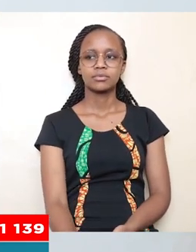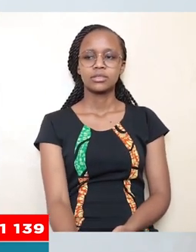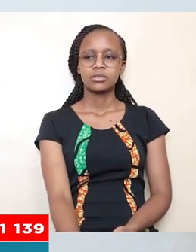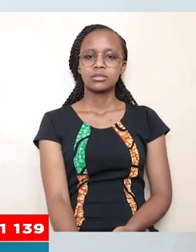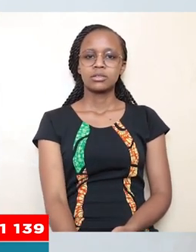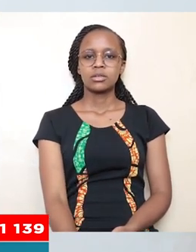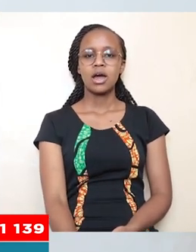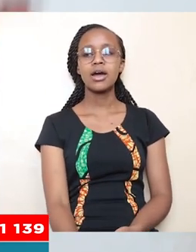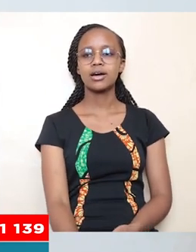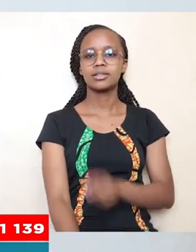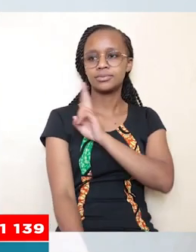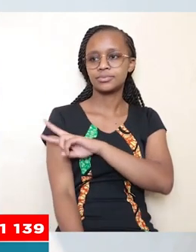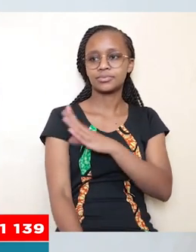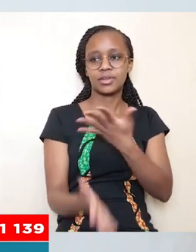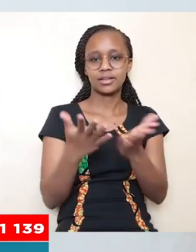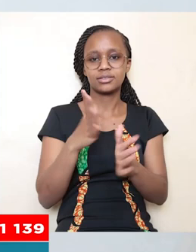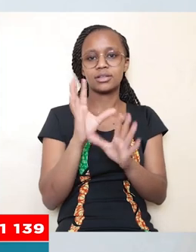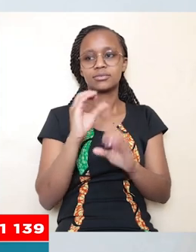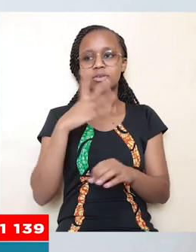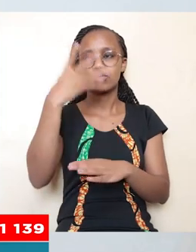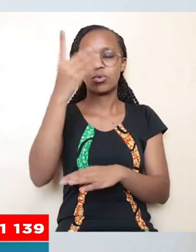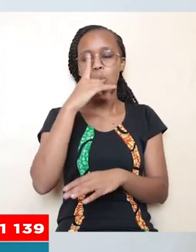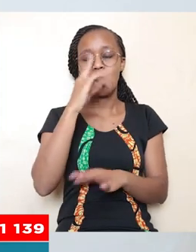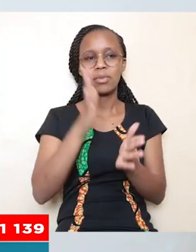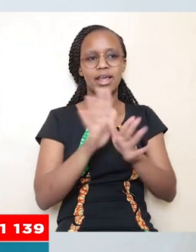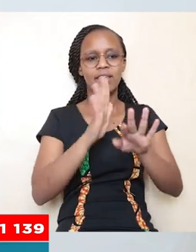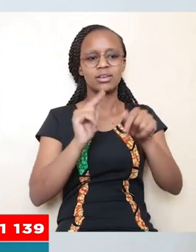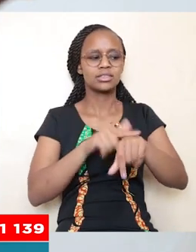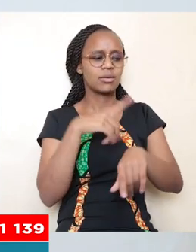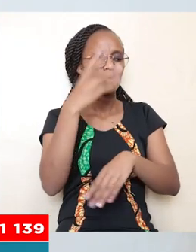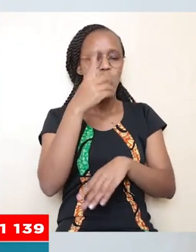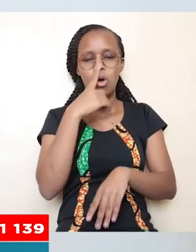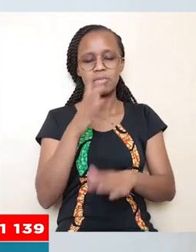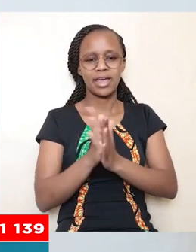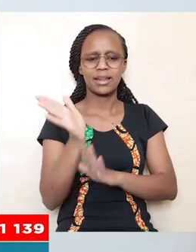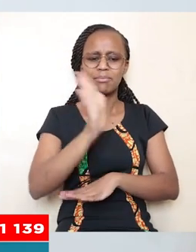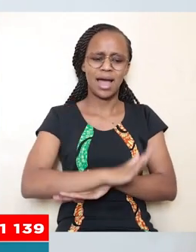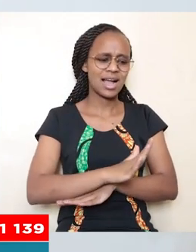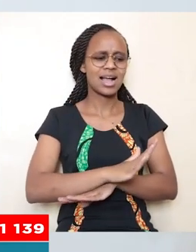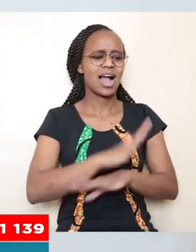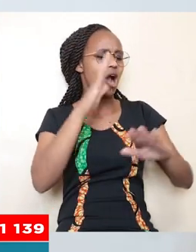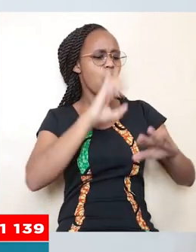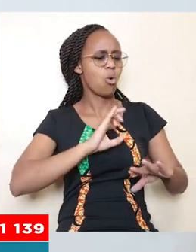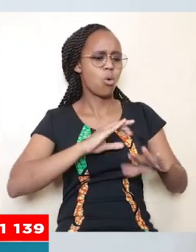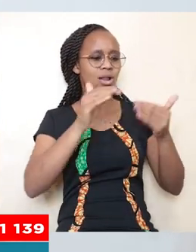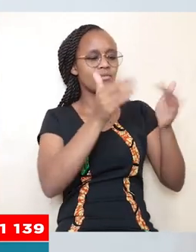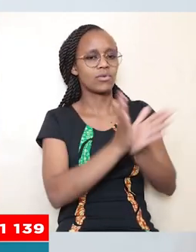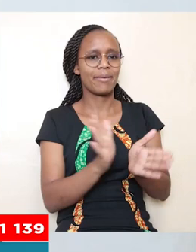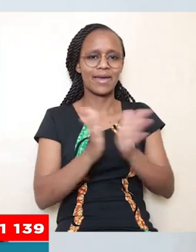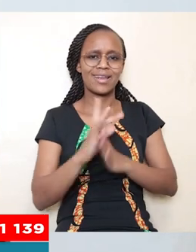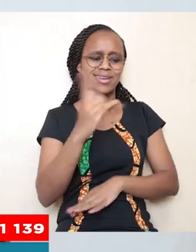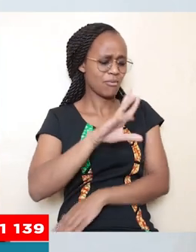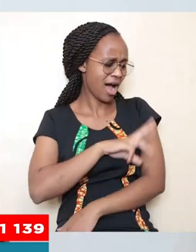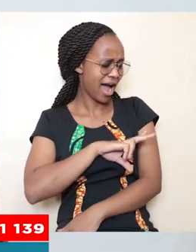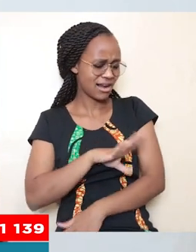But that attitude was not there until you went home. Such that every time you go home and you come home, you come back to your own family, you come